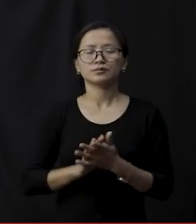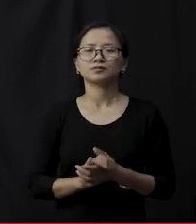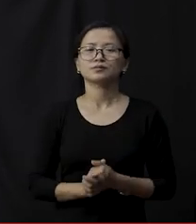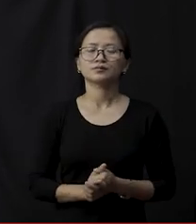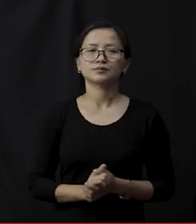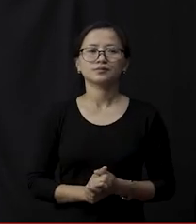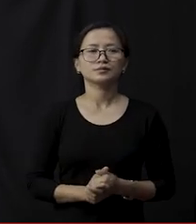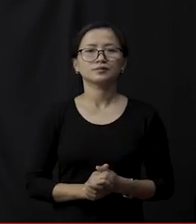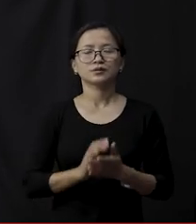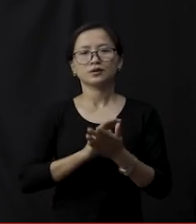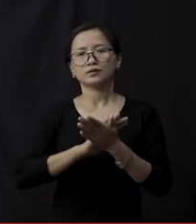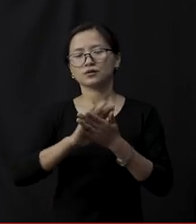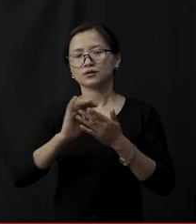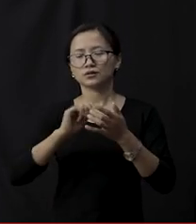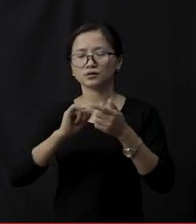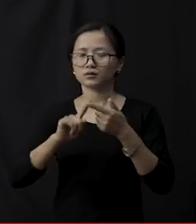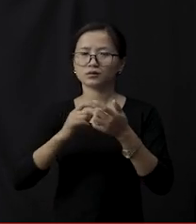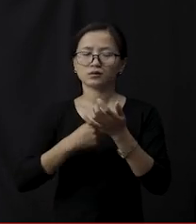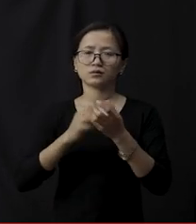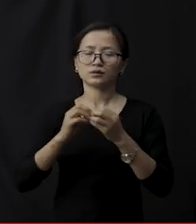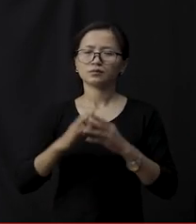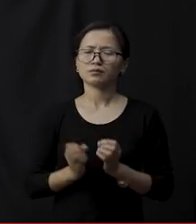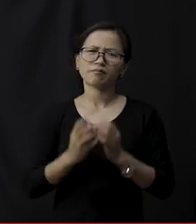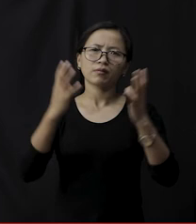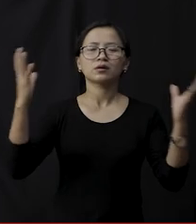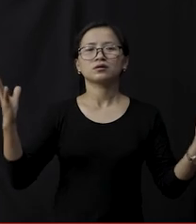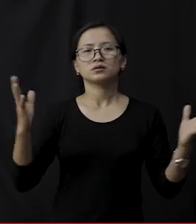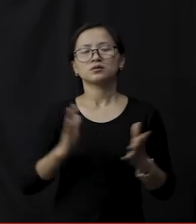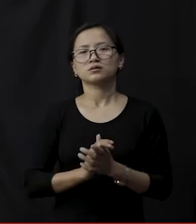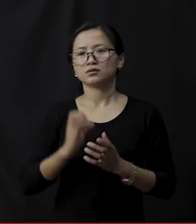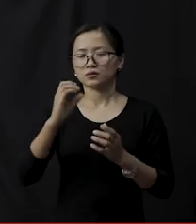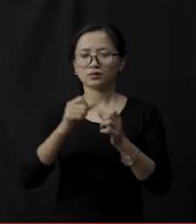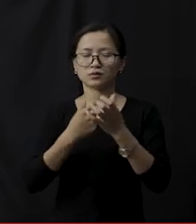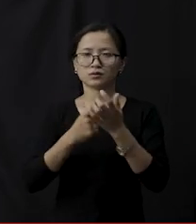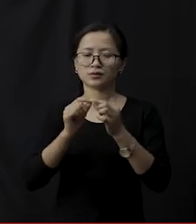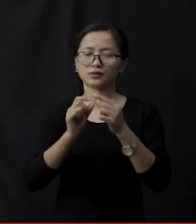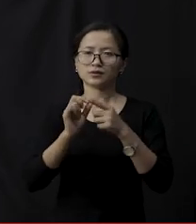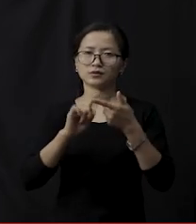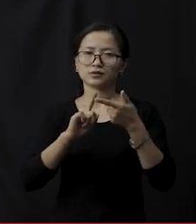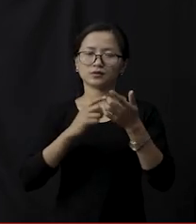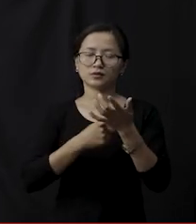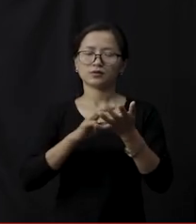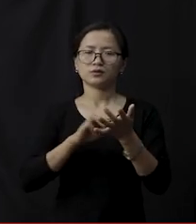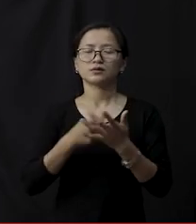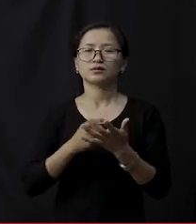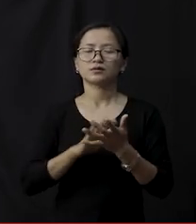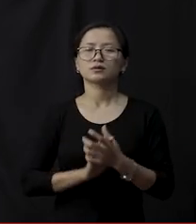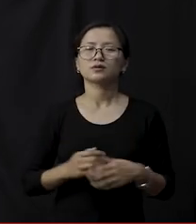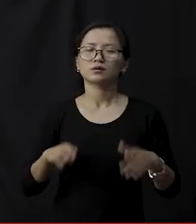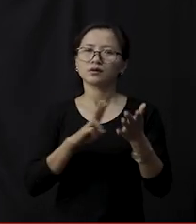Okay? And for herbs, we have many, okay? We have coriander plant, we have also mint